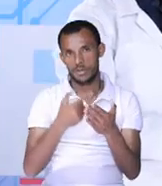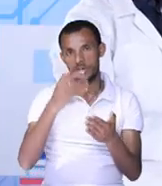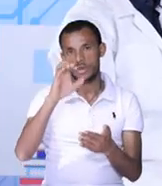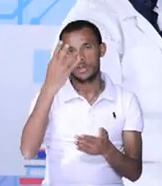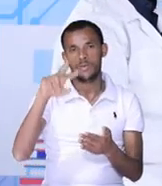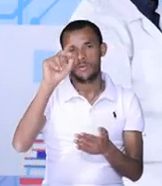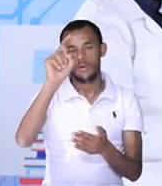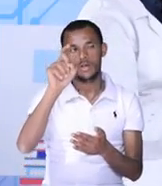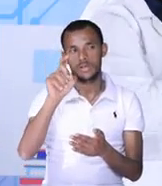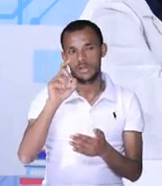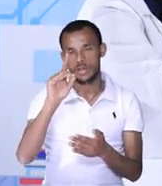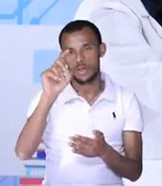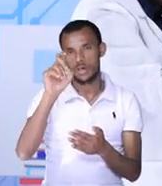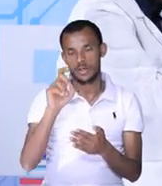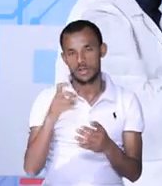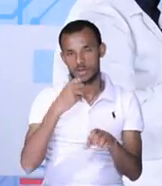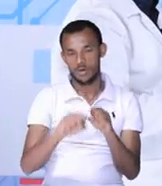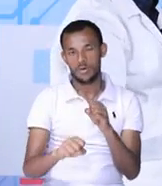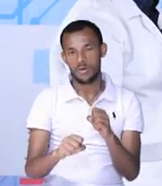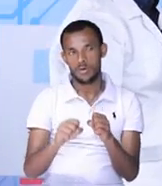x. So